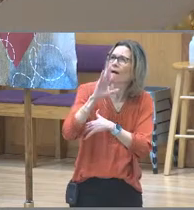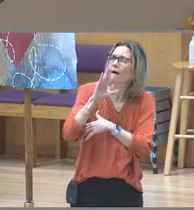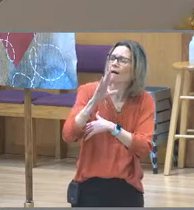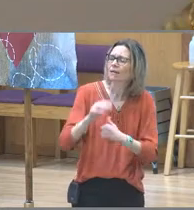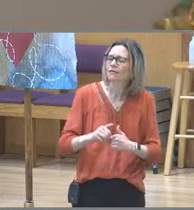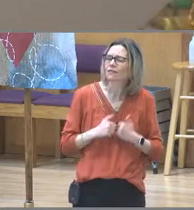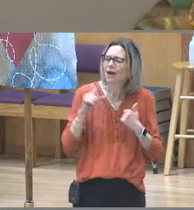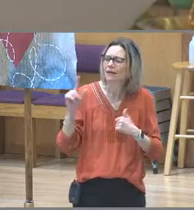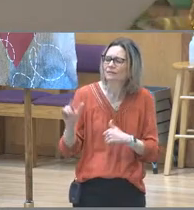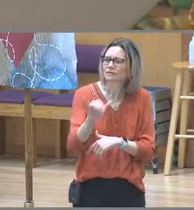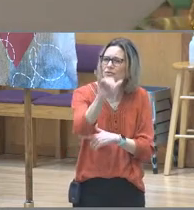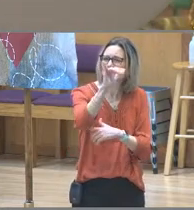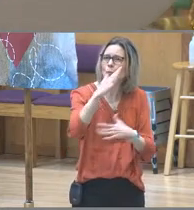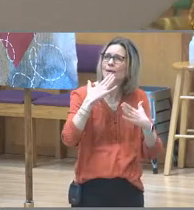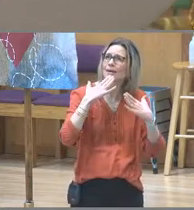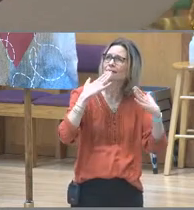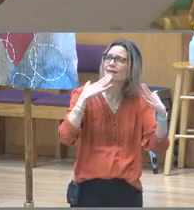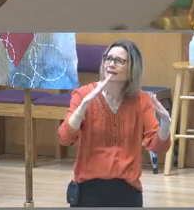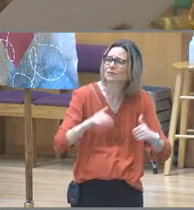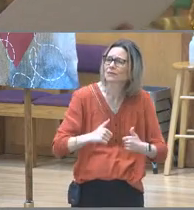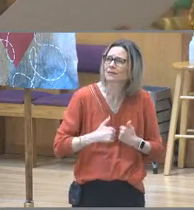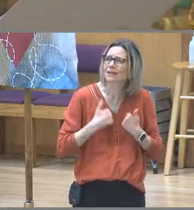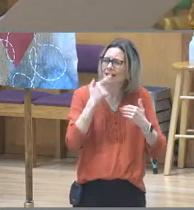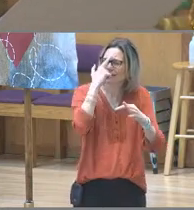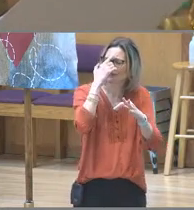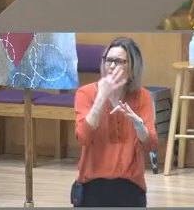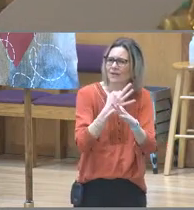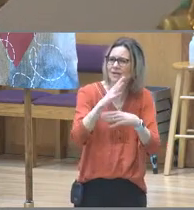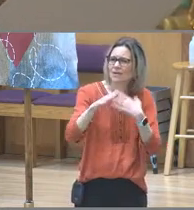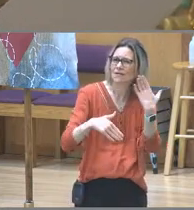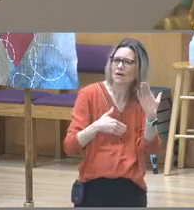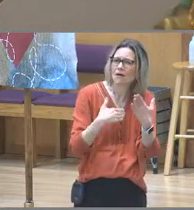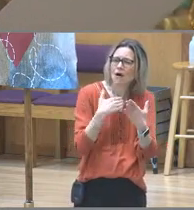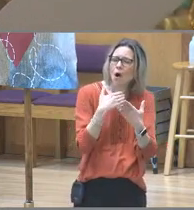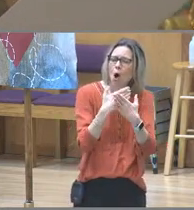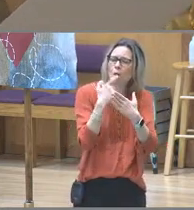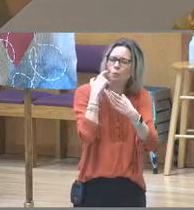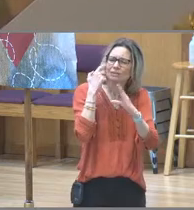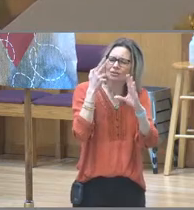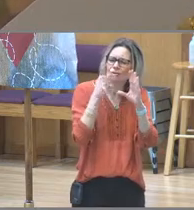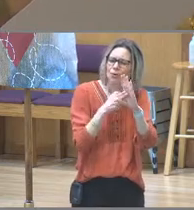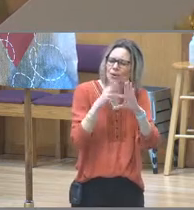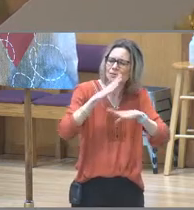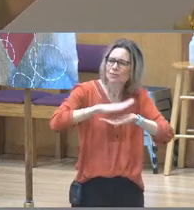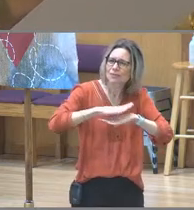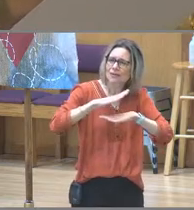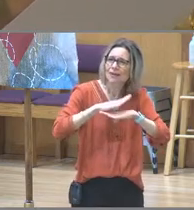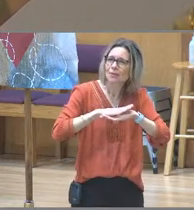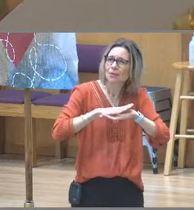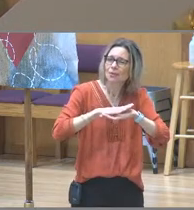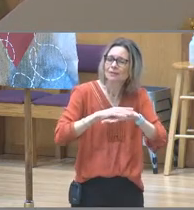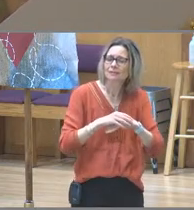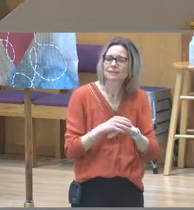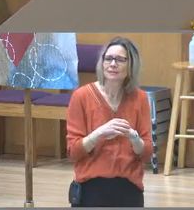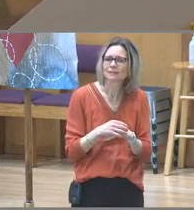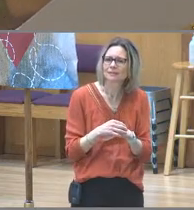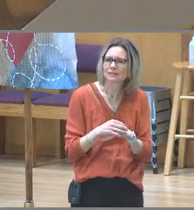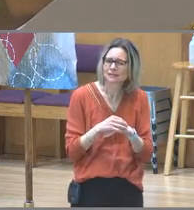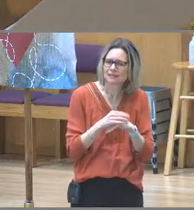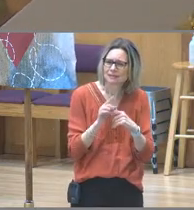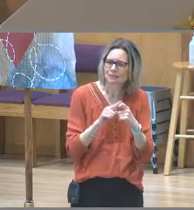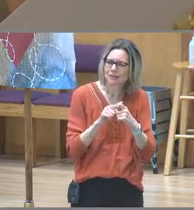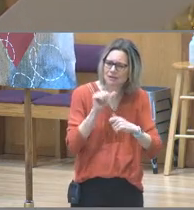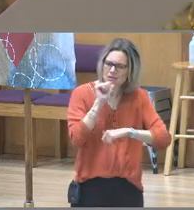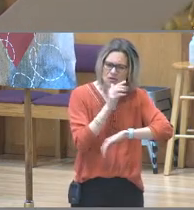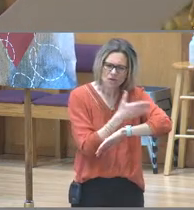life, we give thanks for the life and faith of all those who recently joined your table in saints, especially the daughter